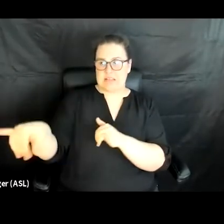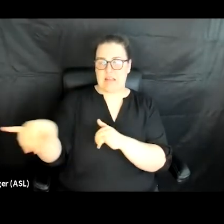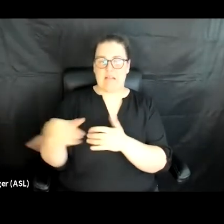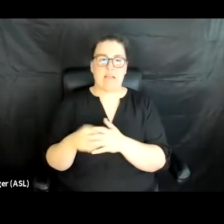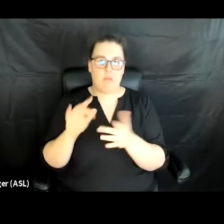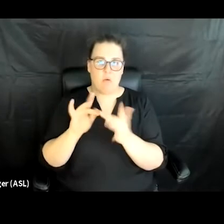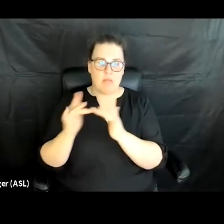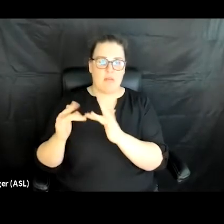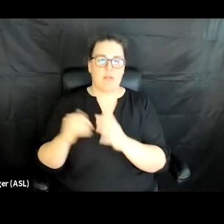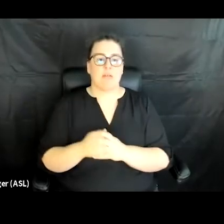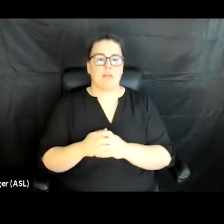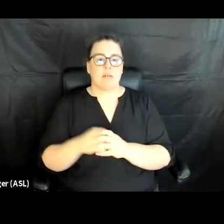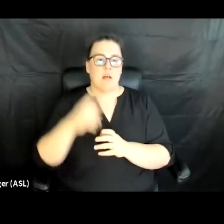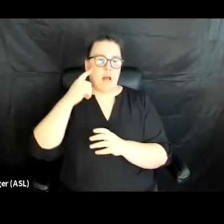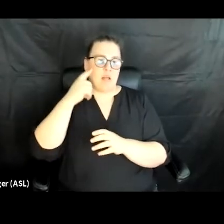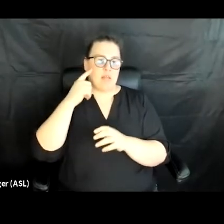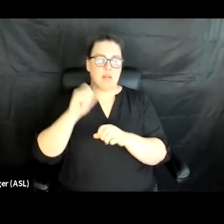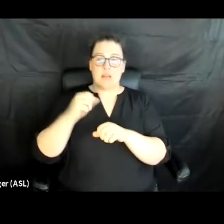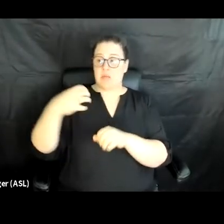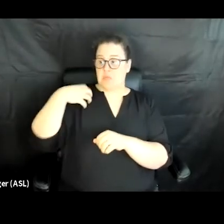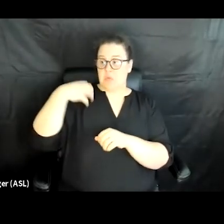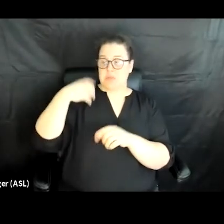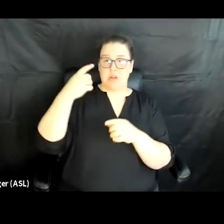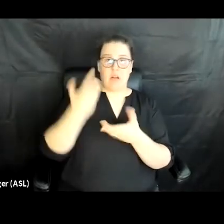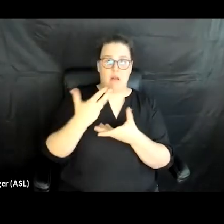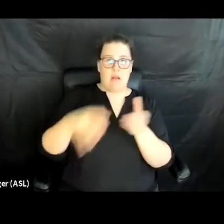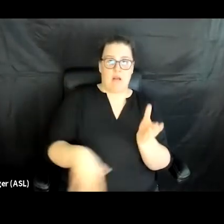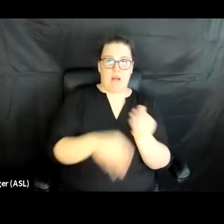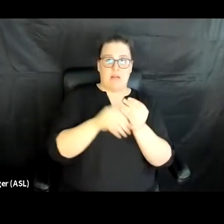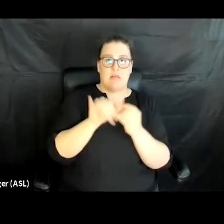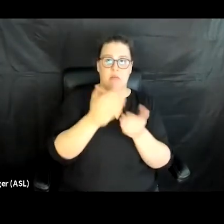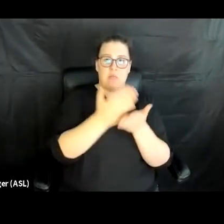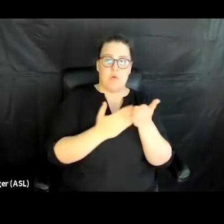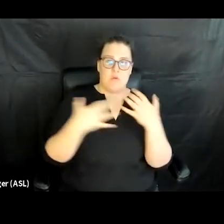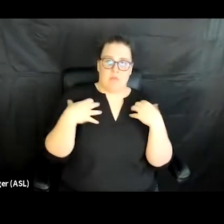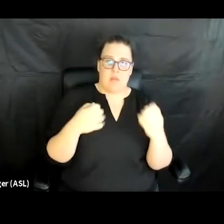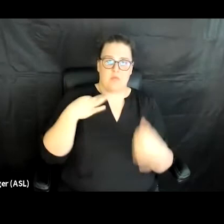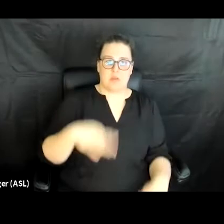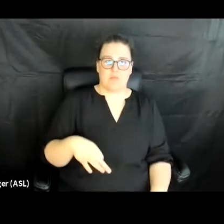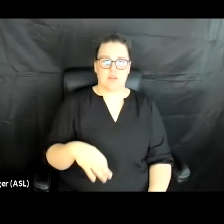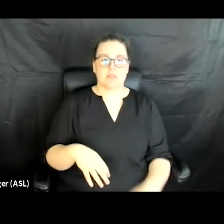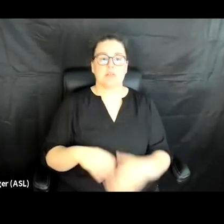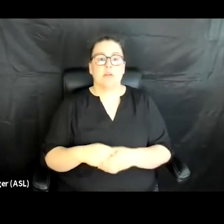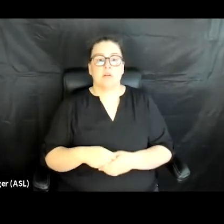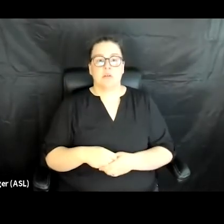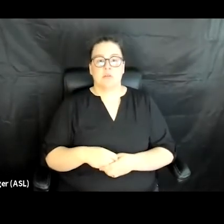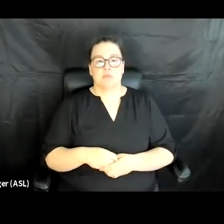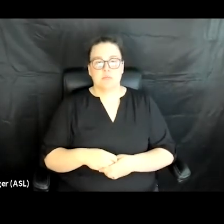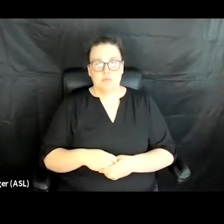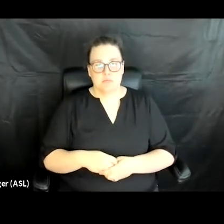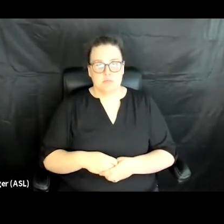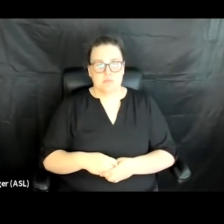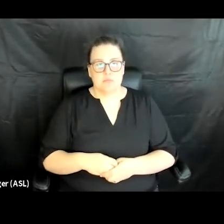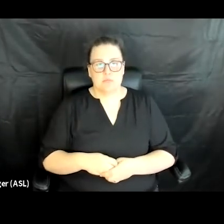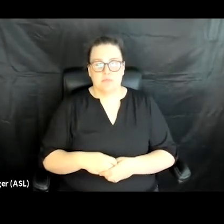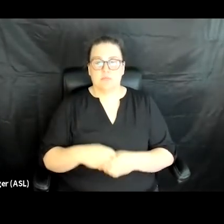adding these parts to their health benefits. Now, telehealth, for all the reasons Elise just laid out, is very much a moving target with employers and how they're